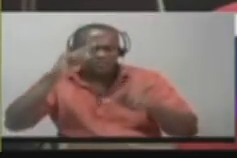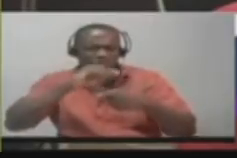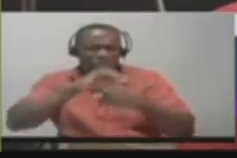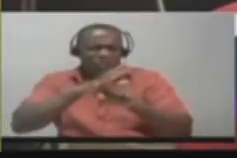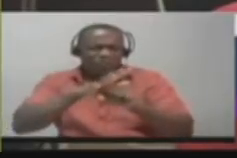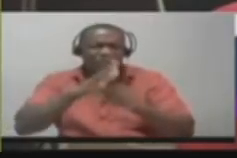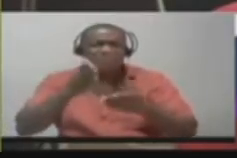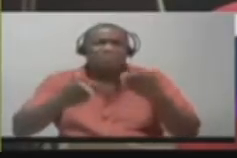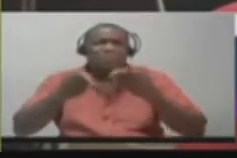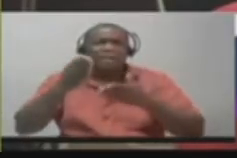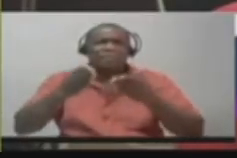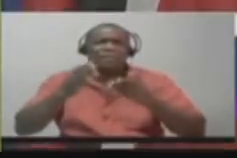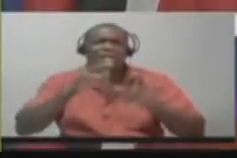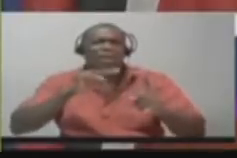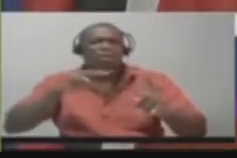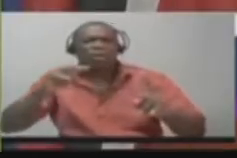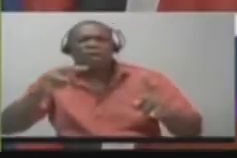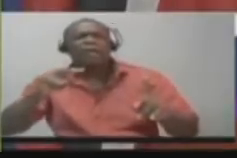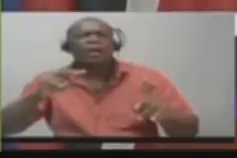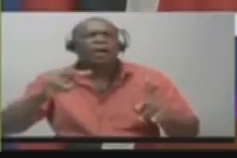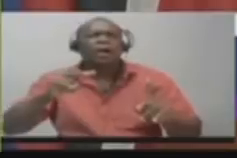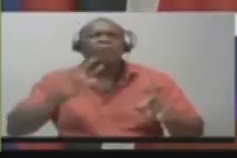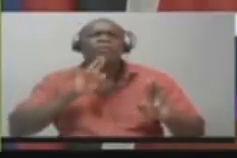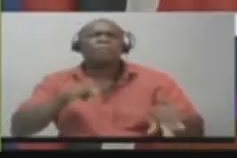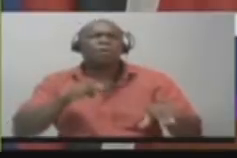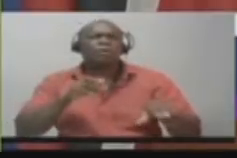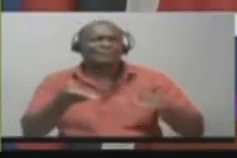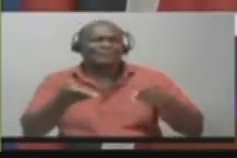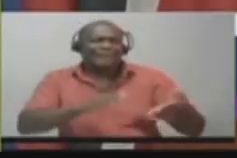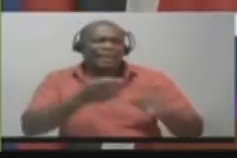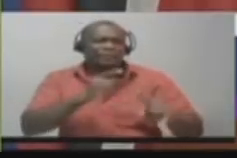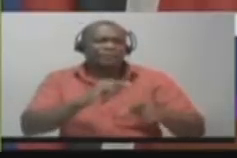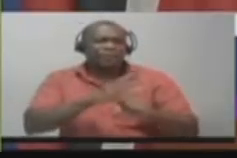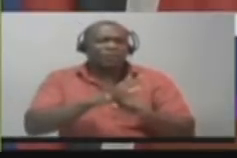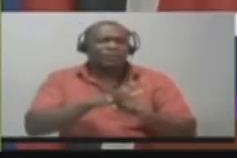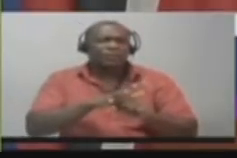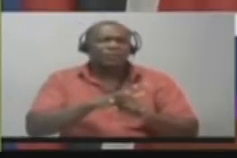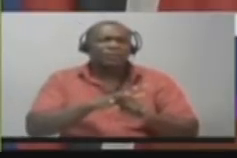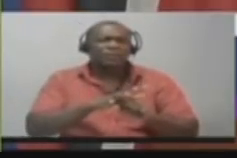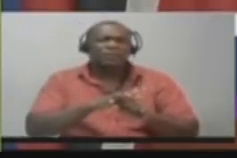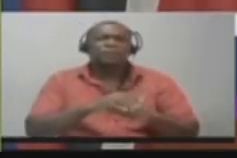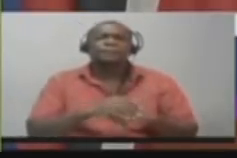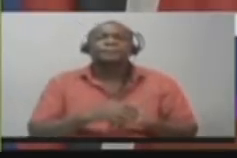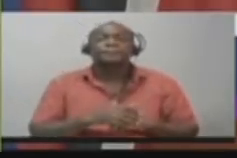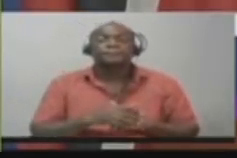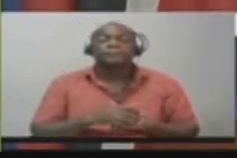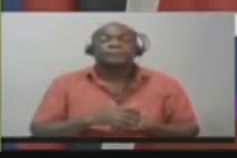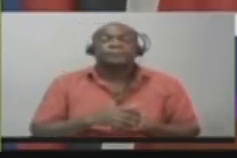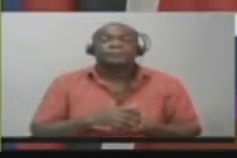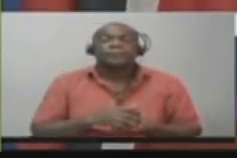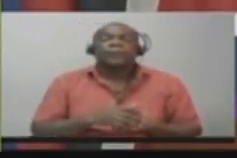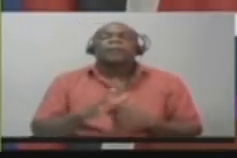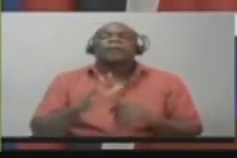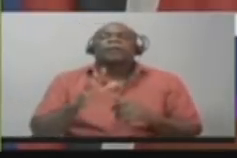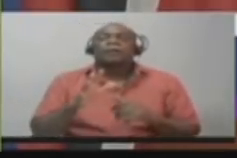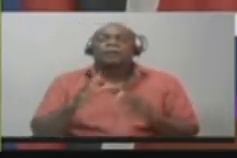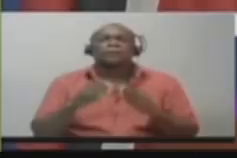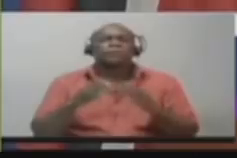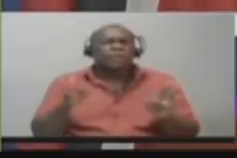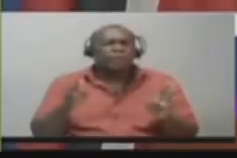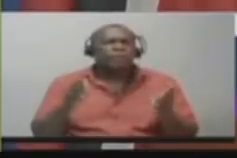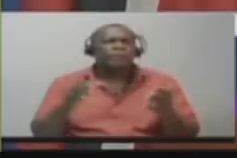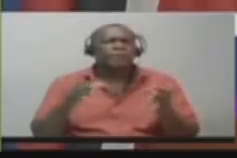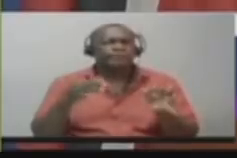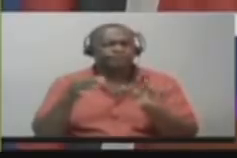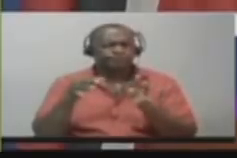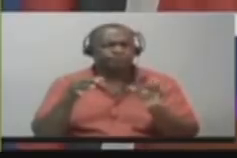death? So I mean, generally speaking, before Dr. Hines comes in to give you the exact figure, I had said at an earlier press conference, it depends on which